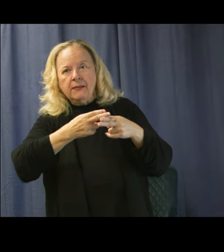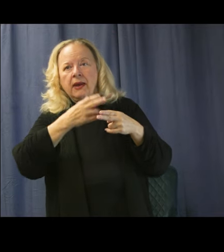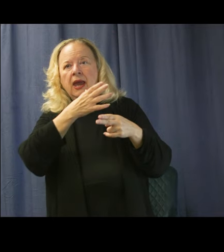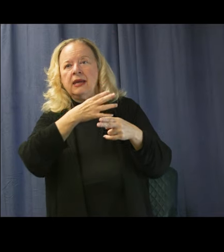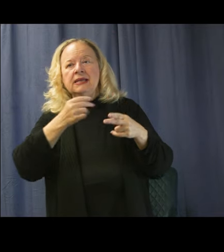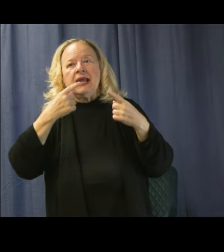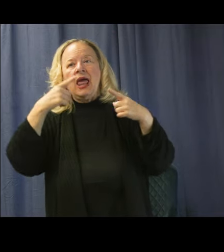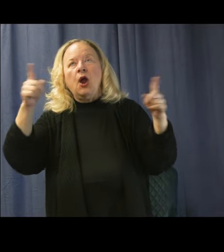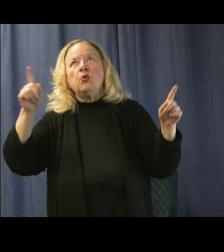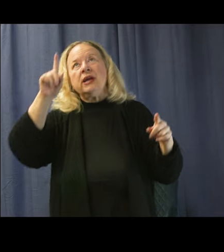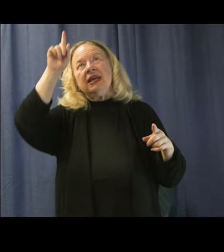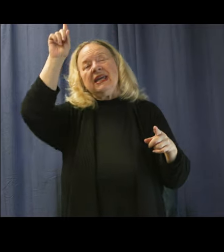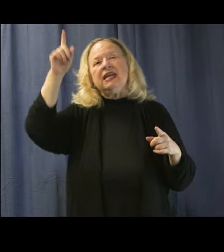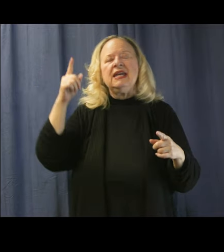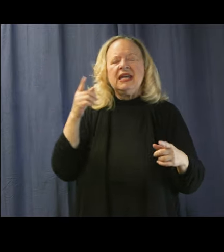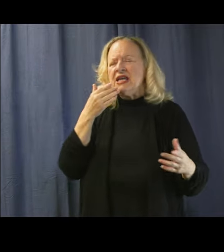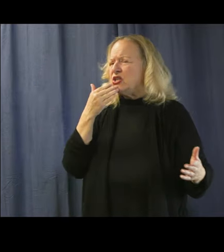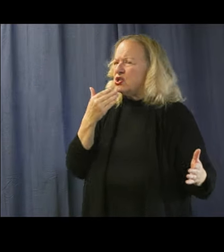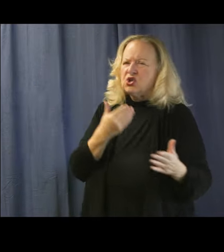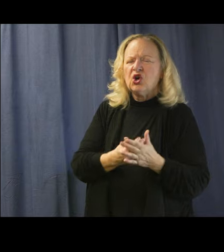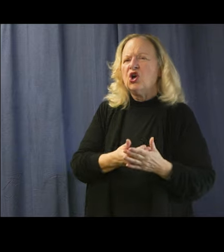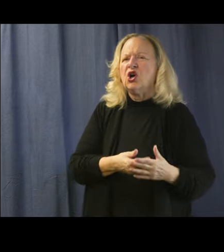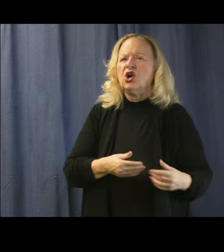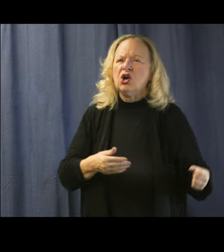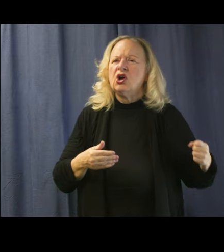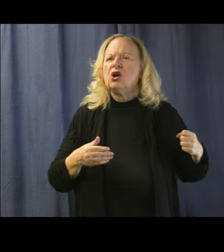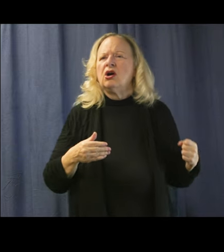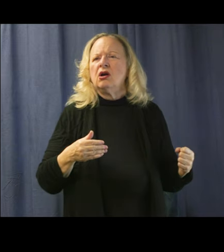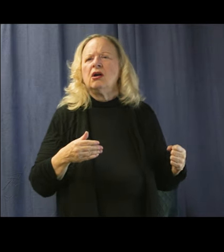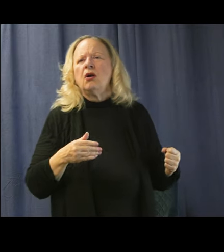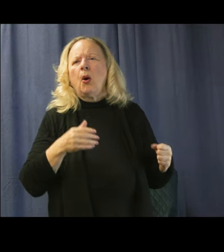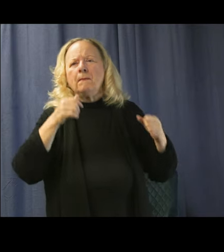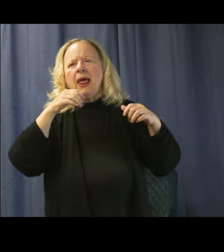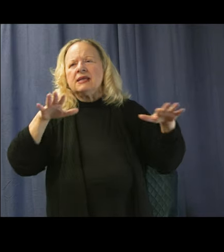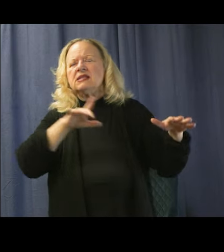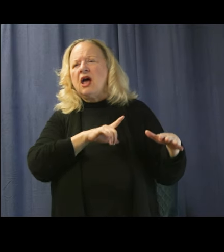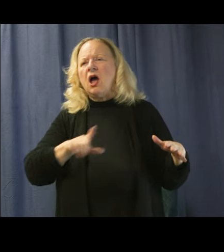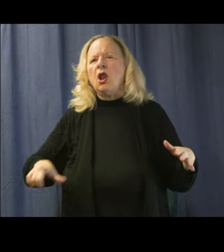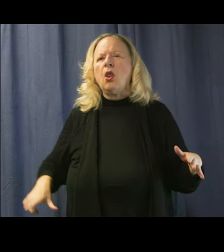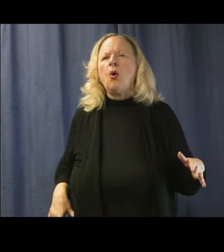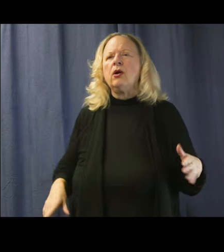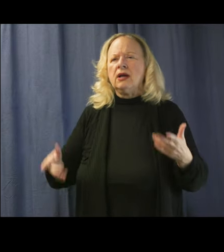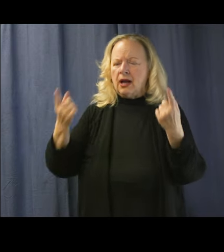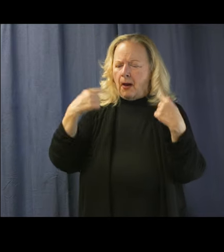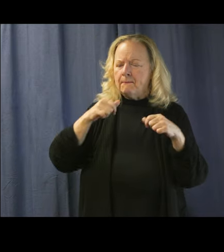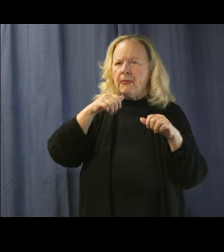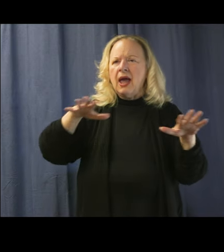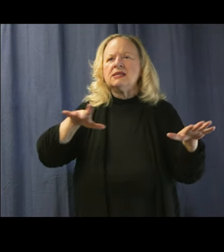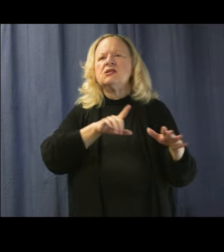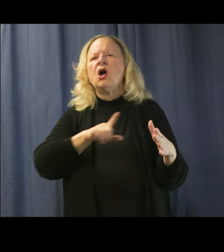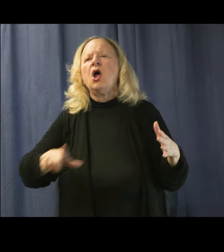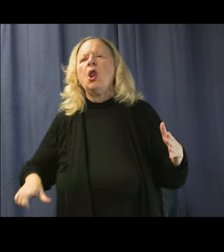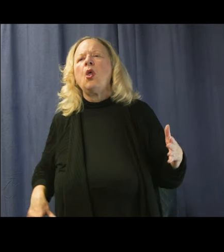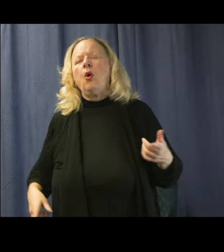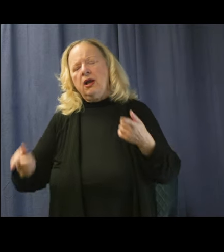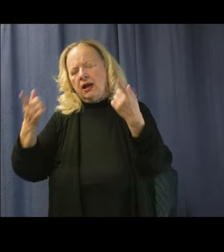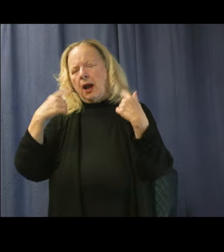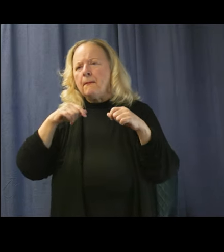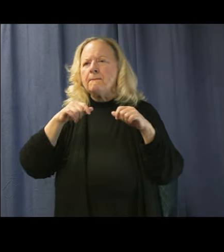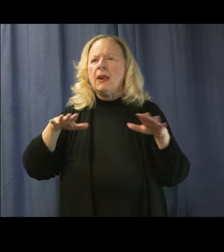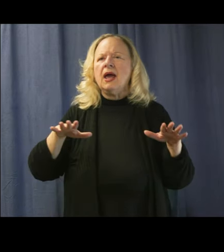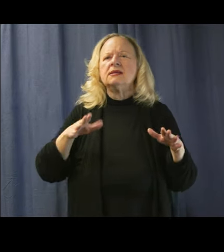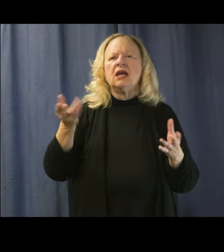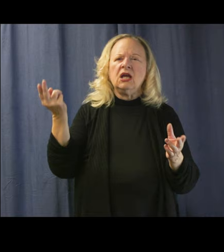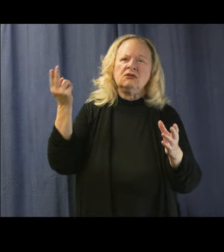Holy name, declaring he is come bless the Lord. Come bless the Lord. Come bless the